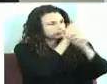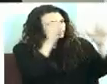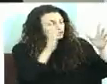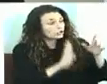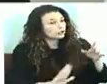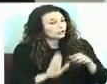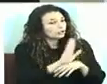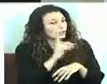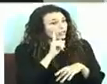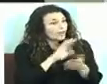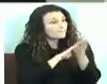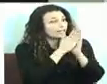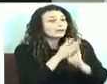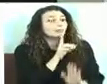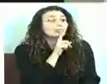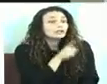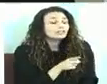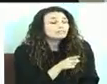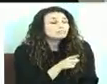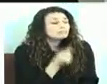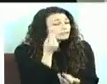thought turned into a reality?